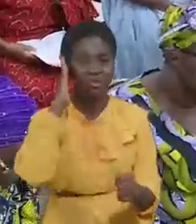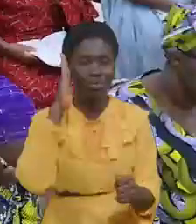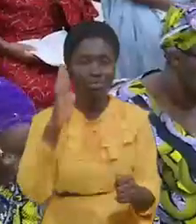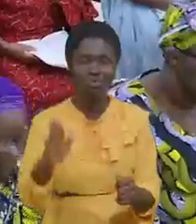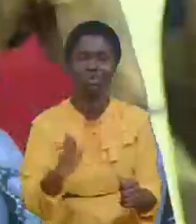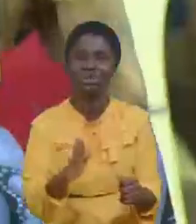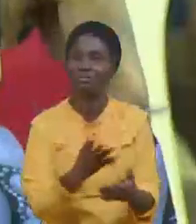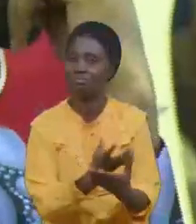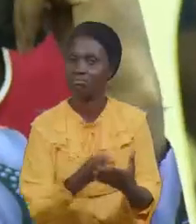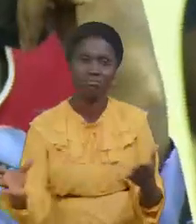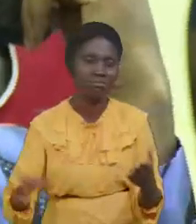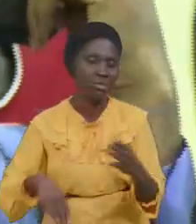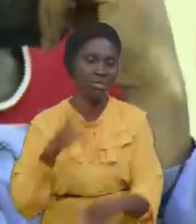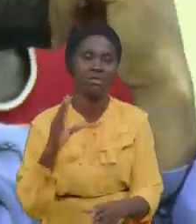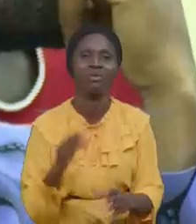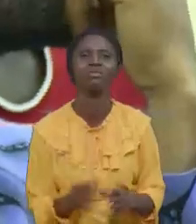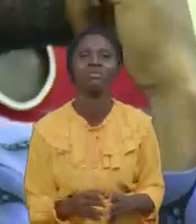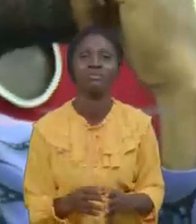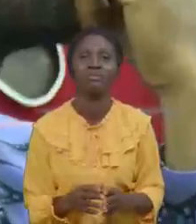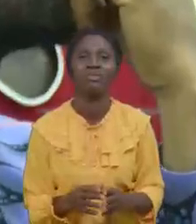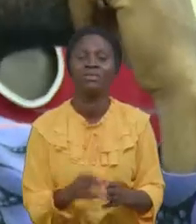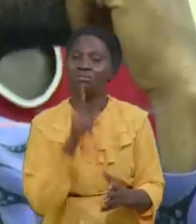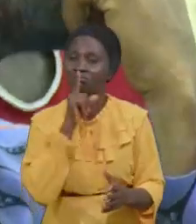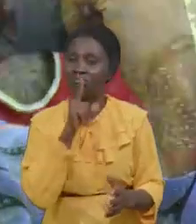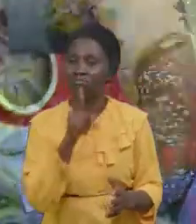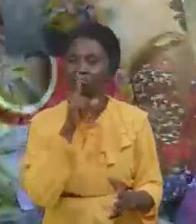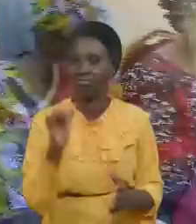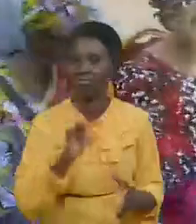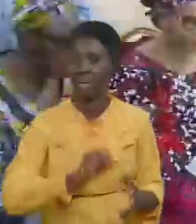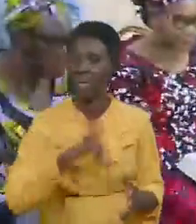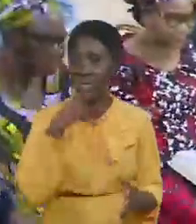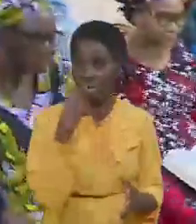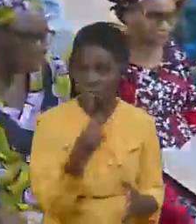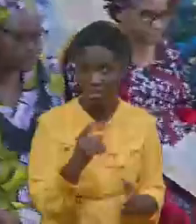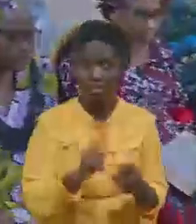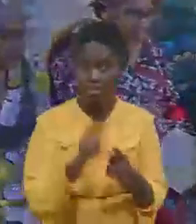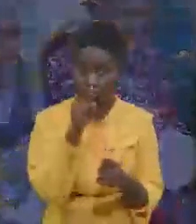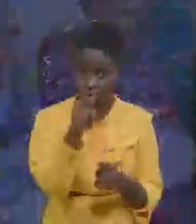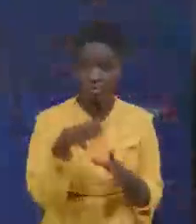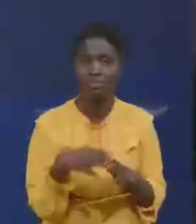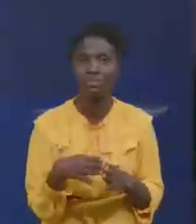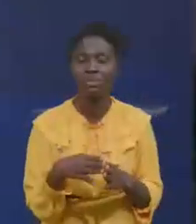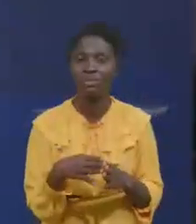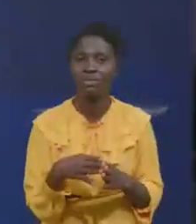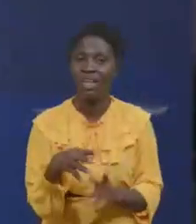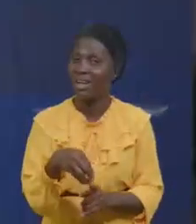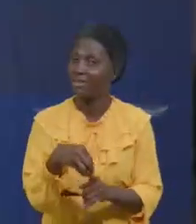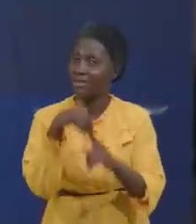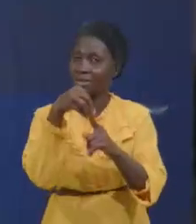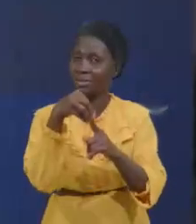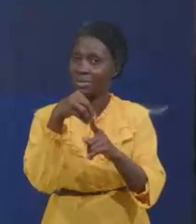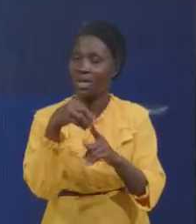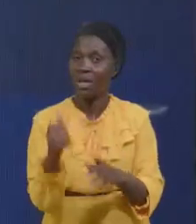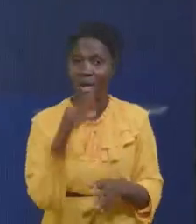away. Verily, verily, I say unto you, except